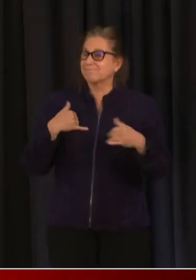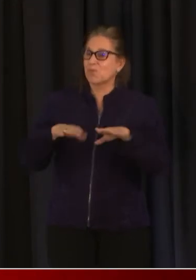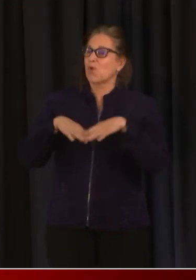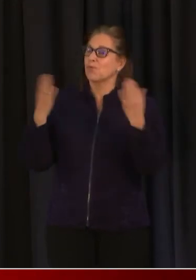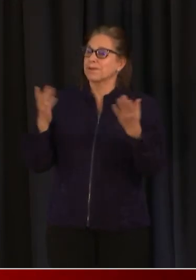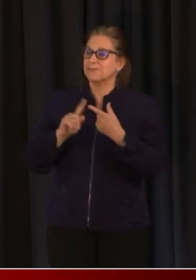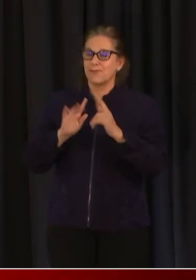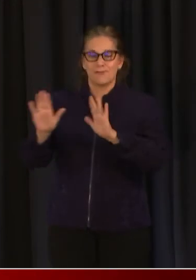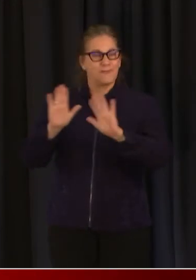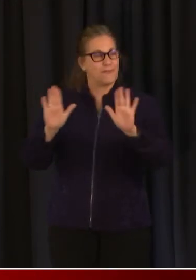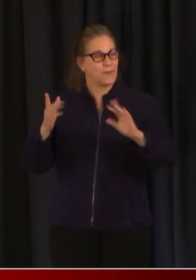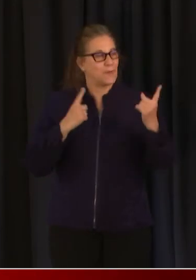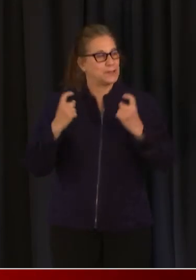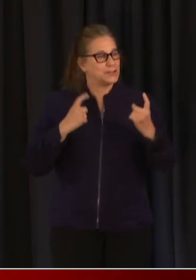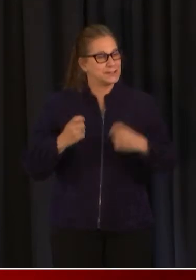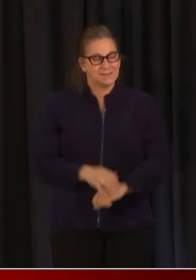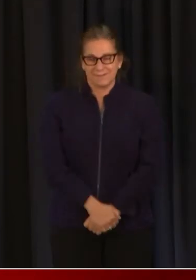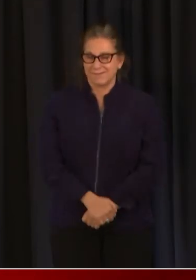questions.